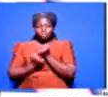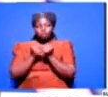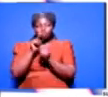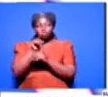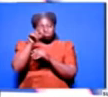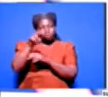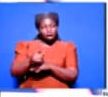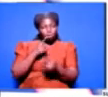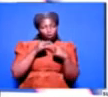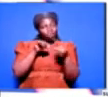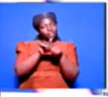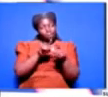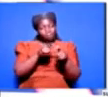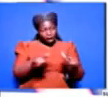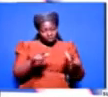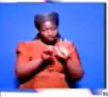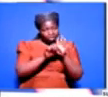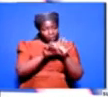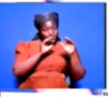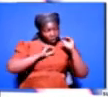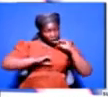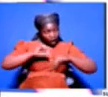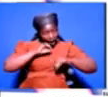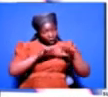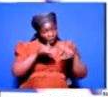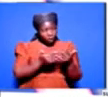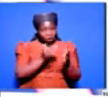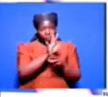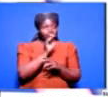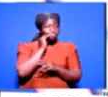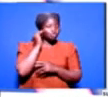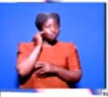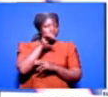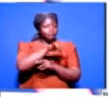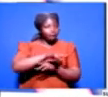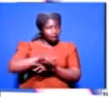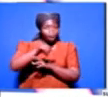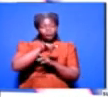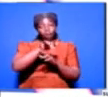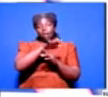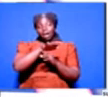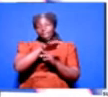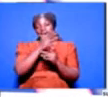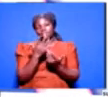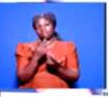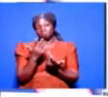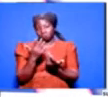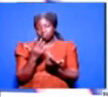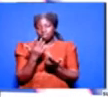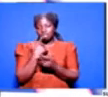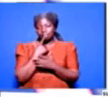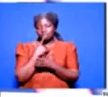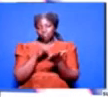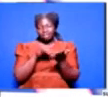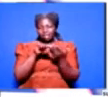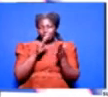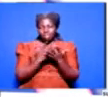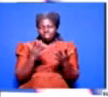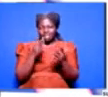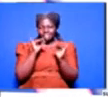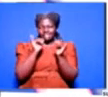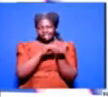has to speak the same language where you come from, you know. And so I wish that we would be able, I don't know, they say the more things change, the more they remain the same, but